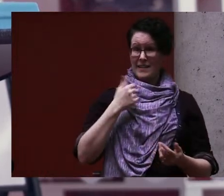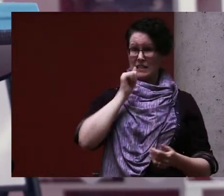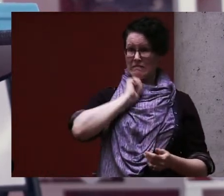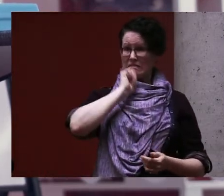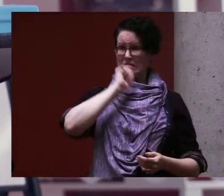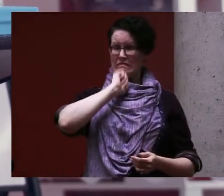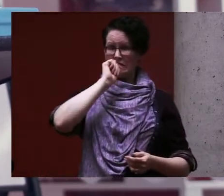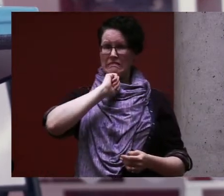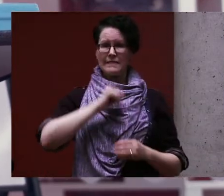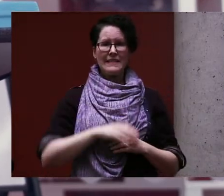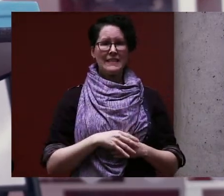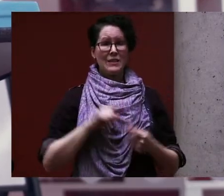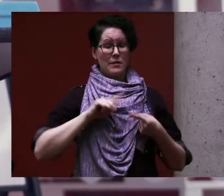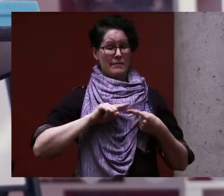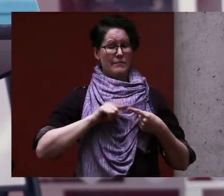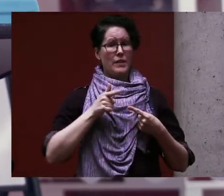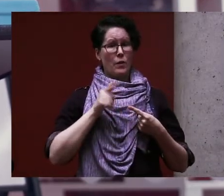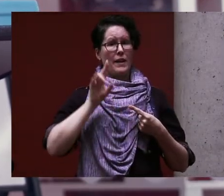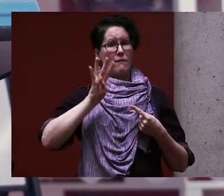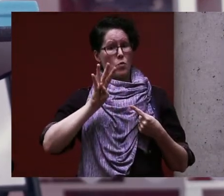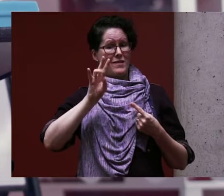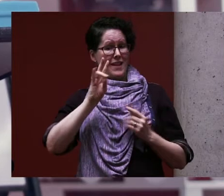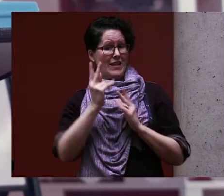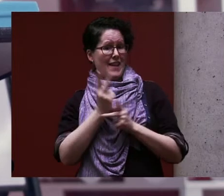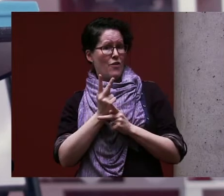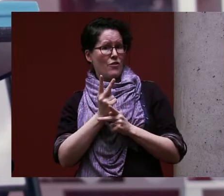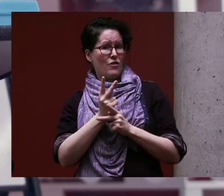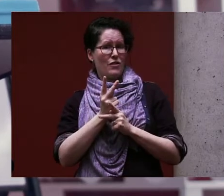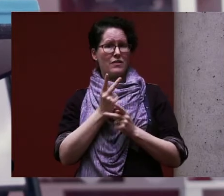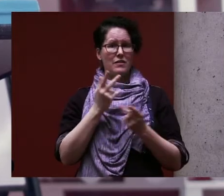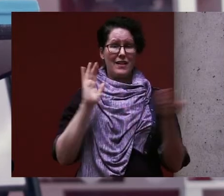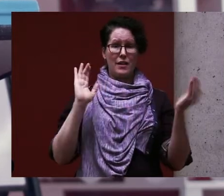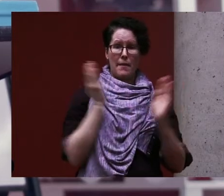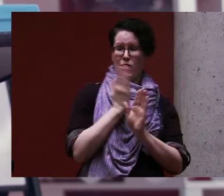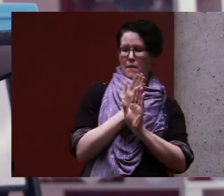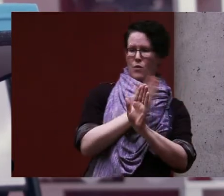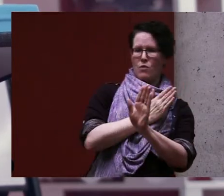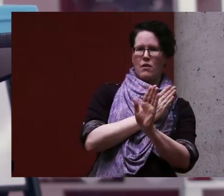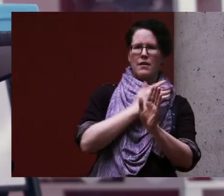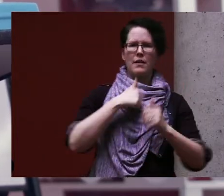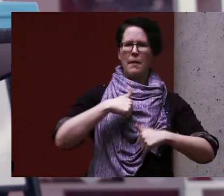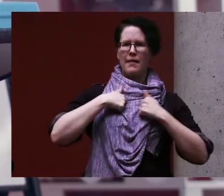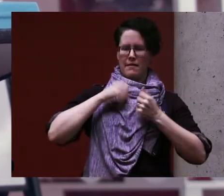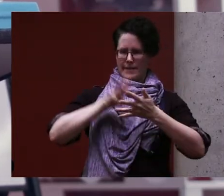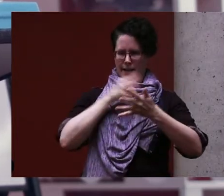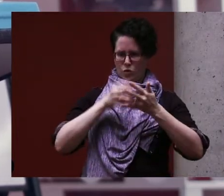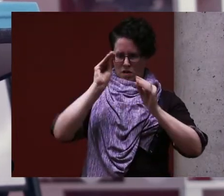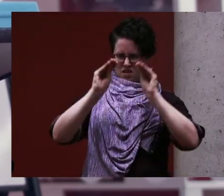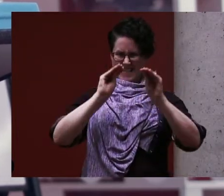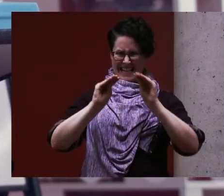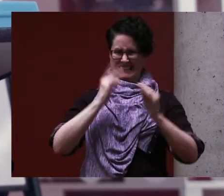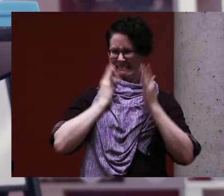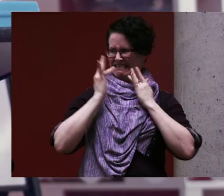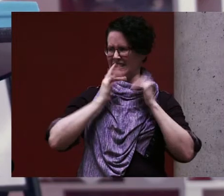get 24/7 care. Before I had to arrange my life around my caregivers. Now I can arrange